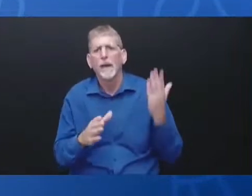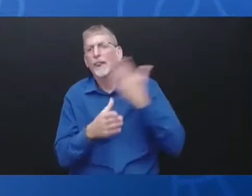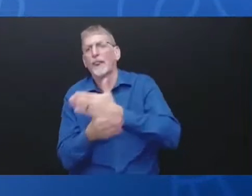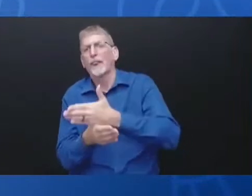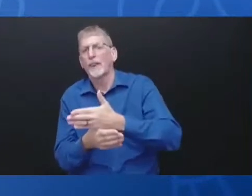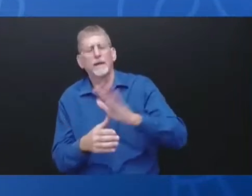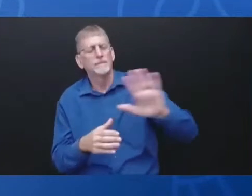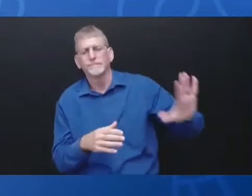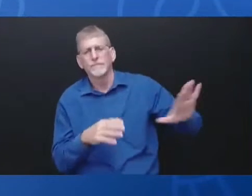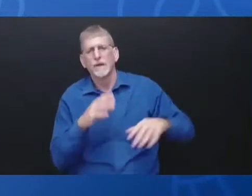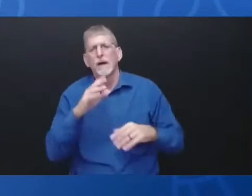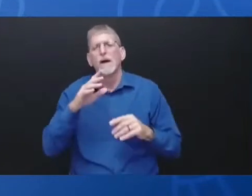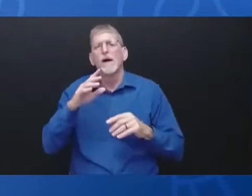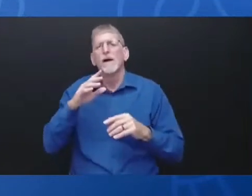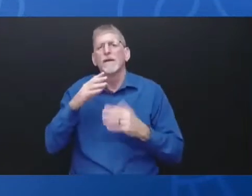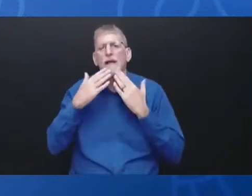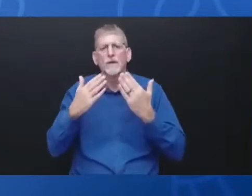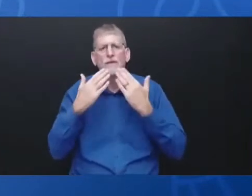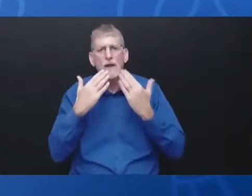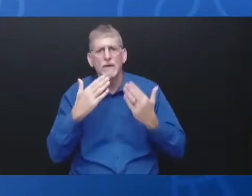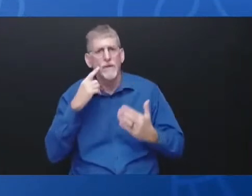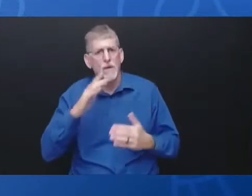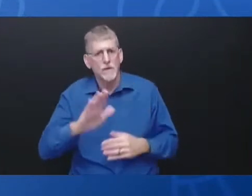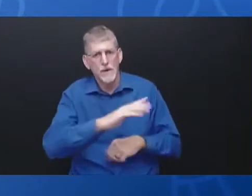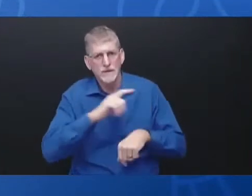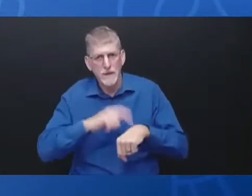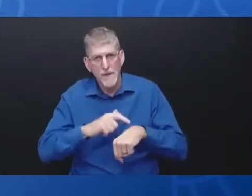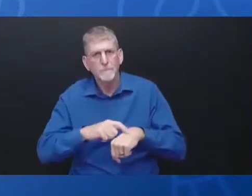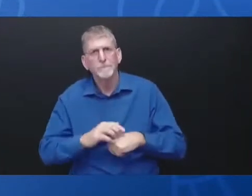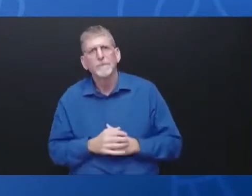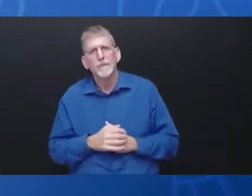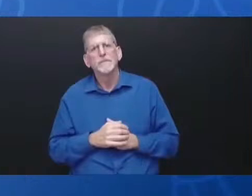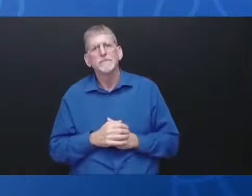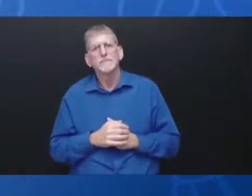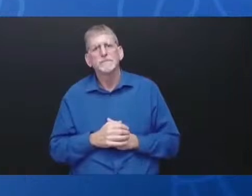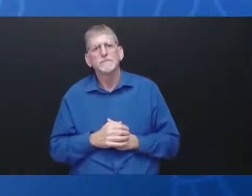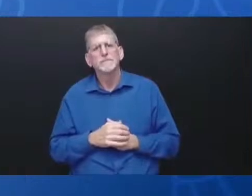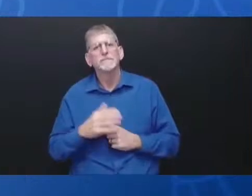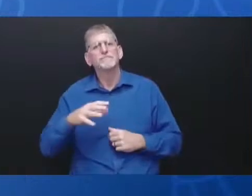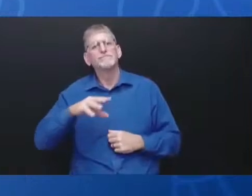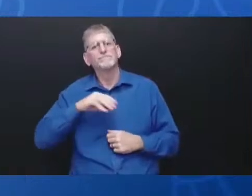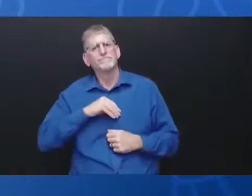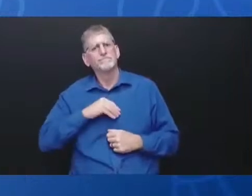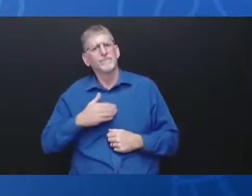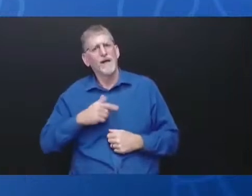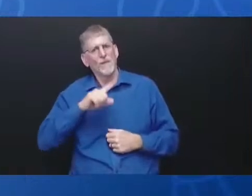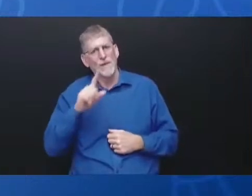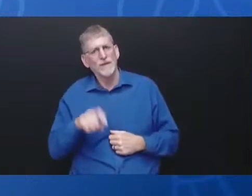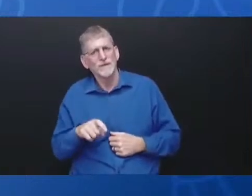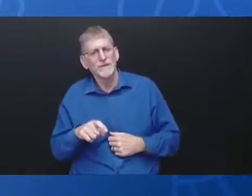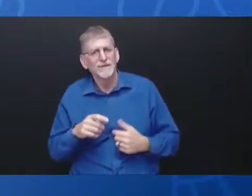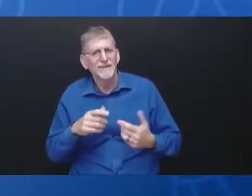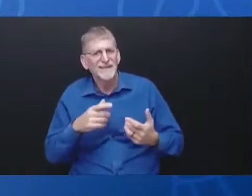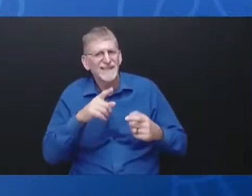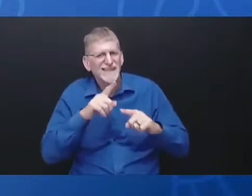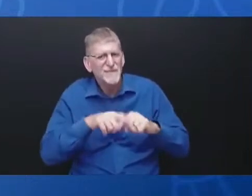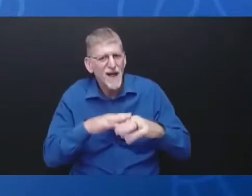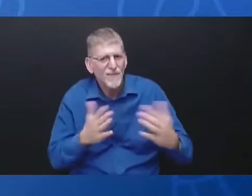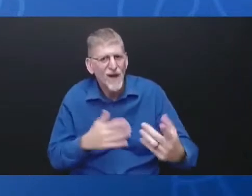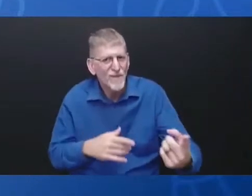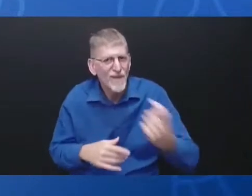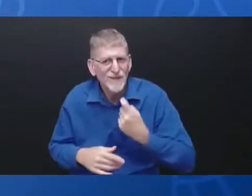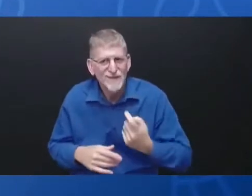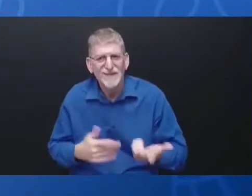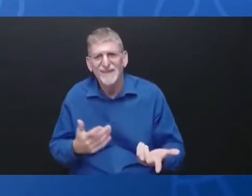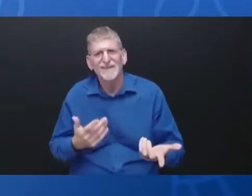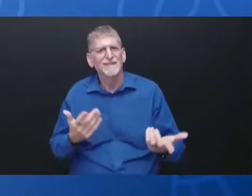the question. Over the weekend, depends on what the question is, but go for it. Over the weekend, the U.S. deported a Lebanese citizen